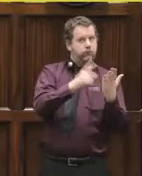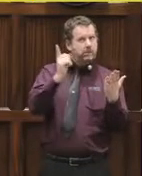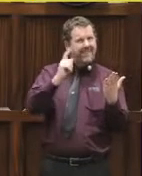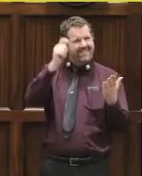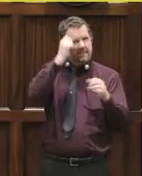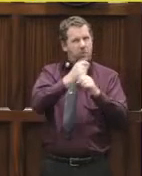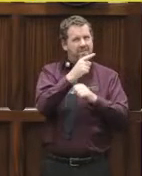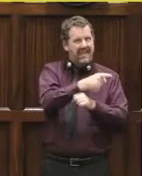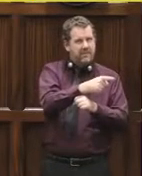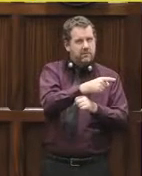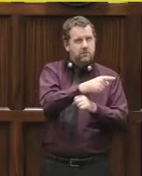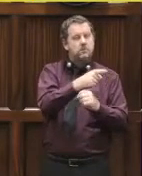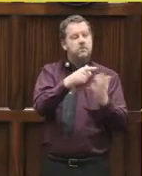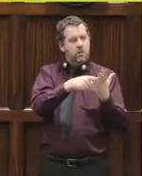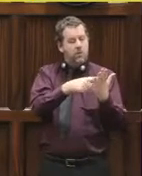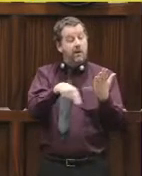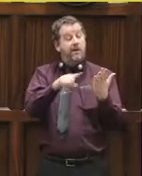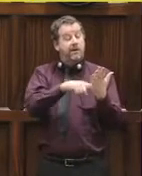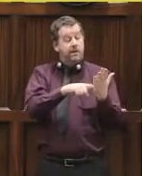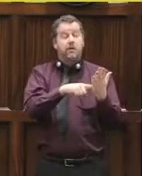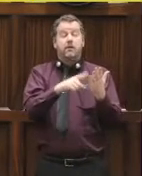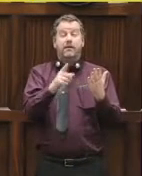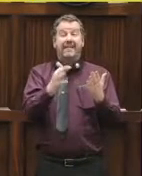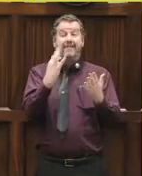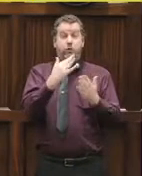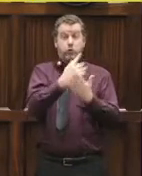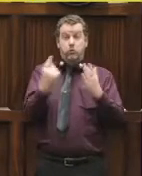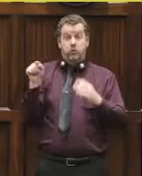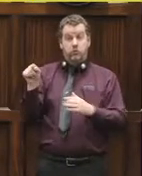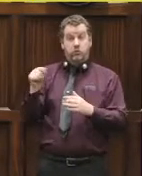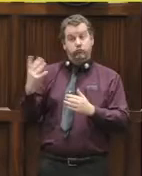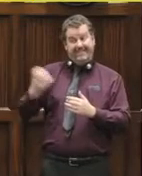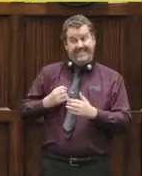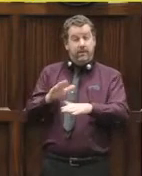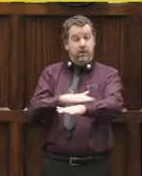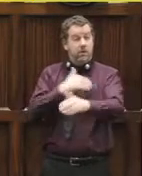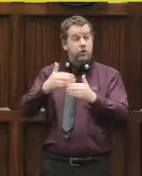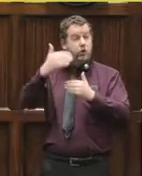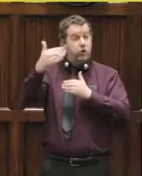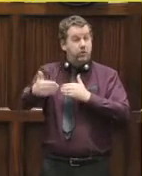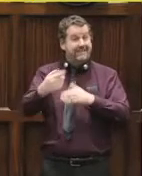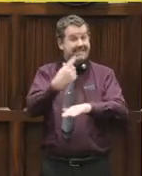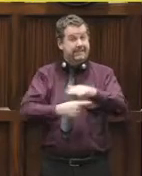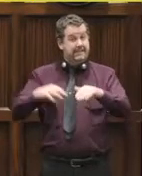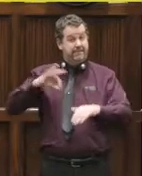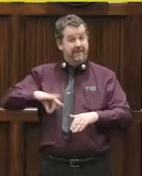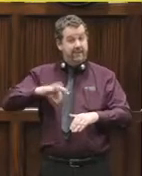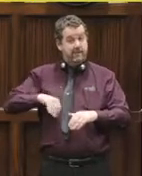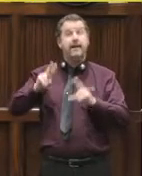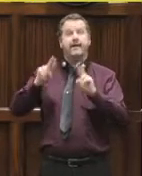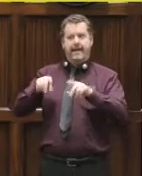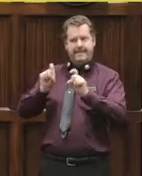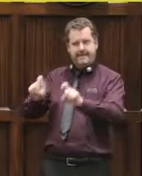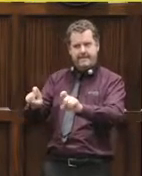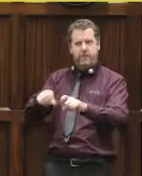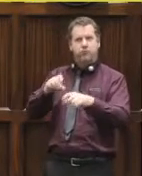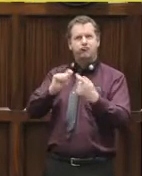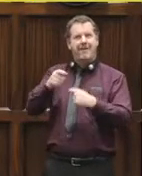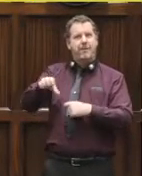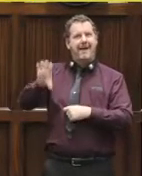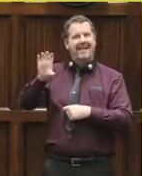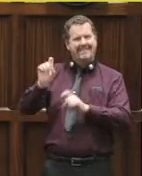decided that a person in receipt of a long-term disability payment can retain their free travel pass for 5